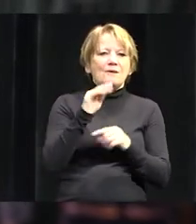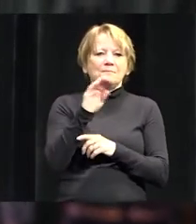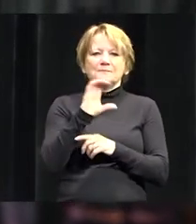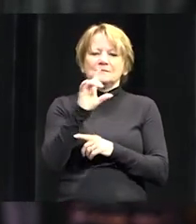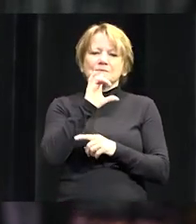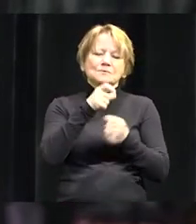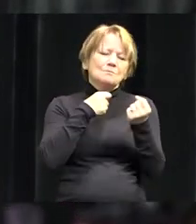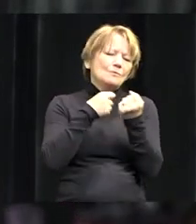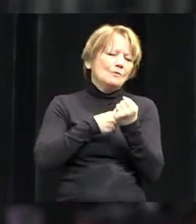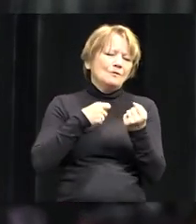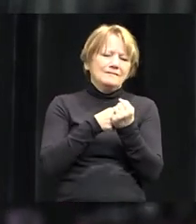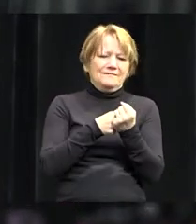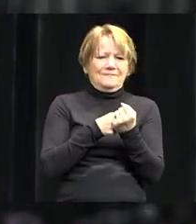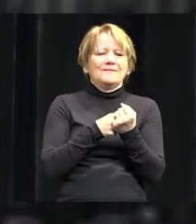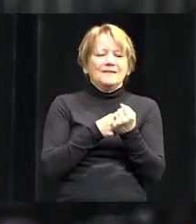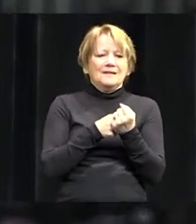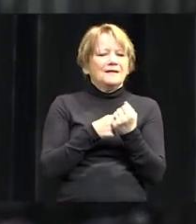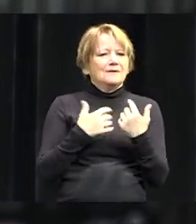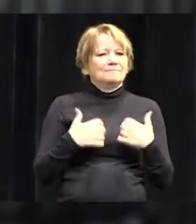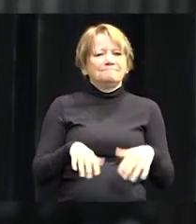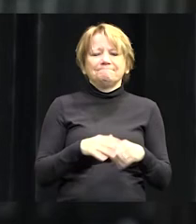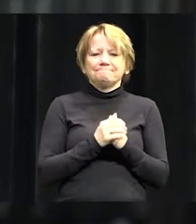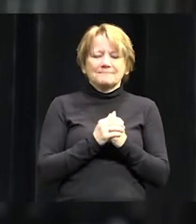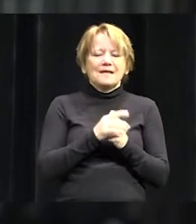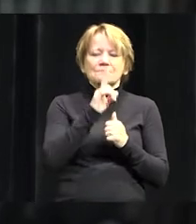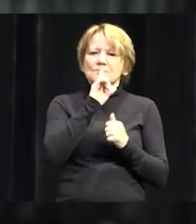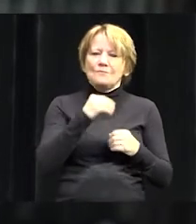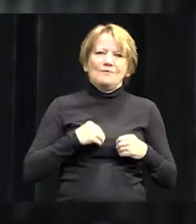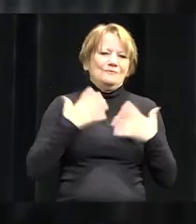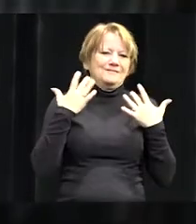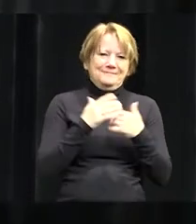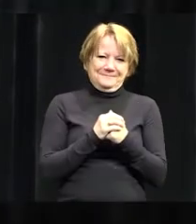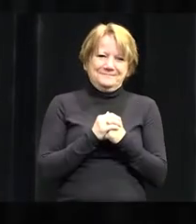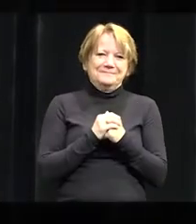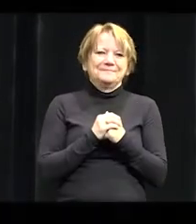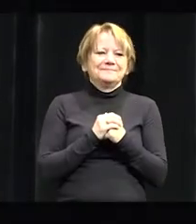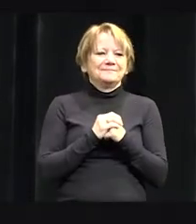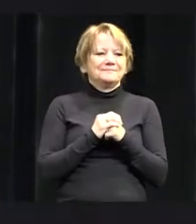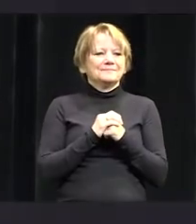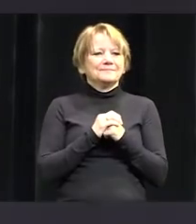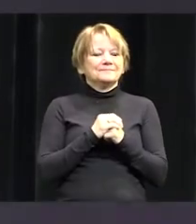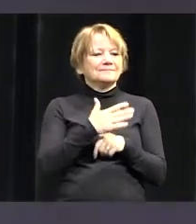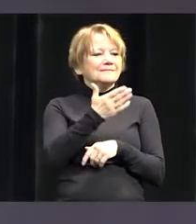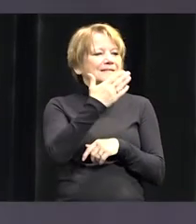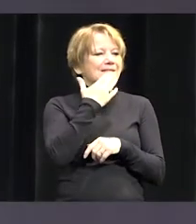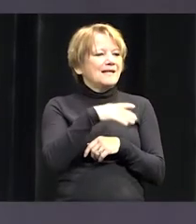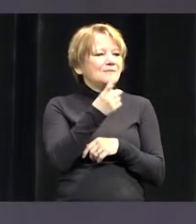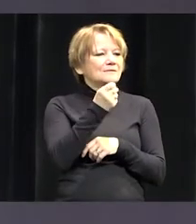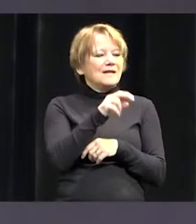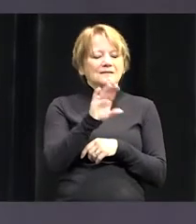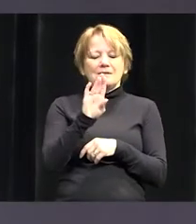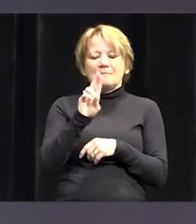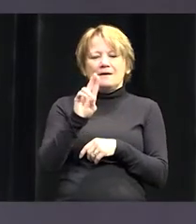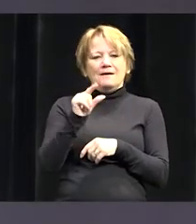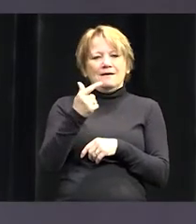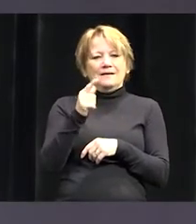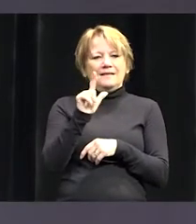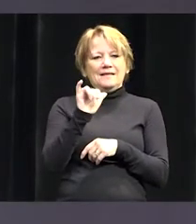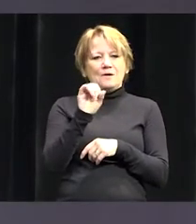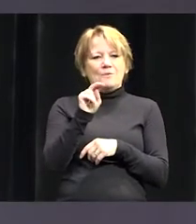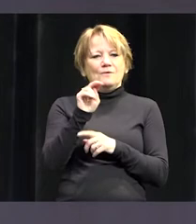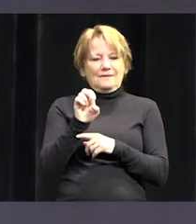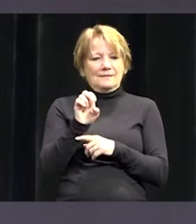environment is bristol community college i'm just so thrilled thank you dr bug leone